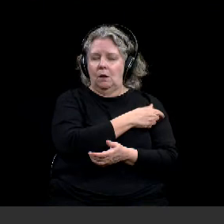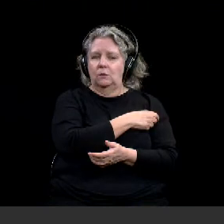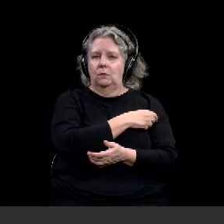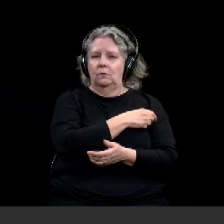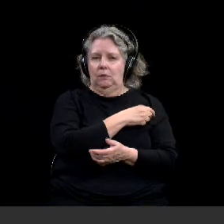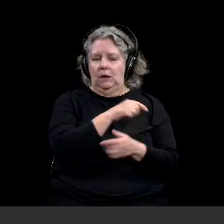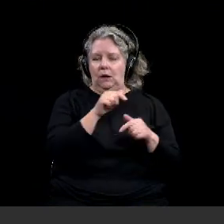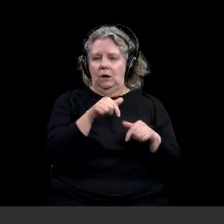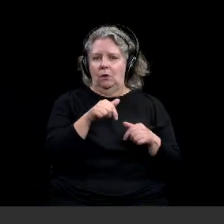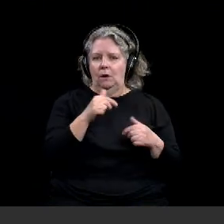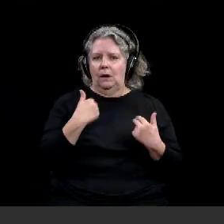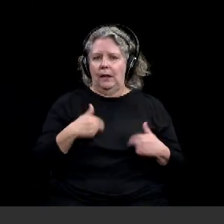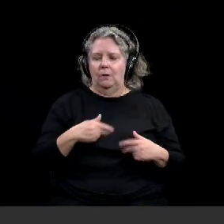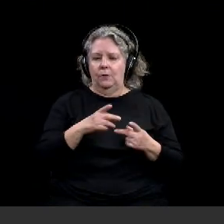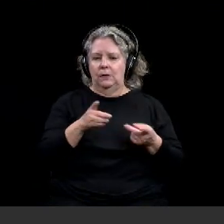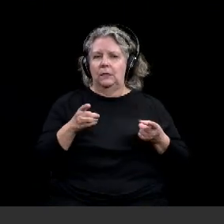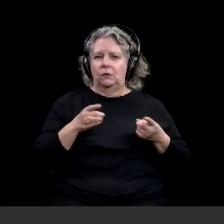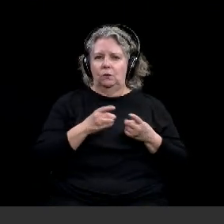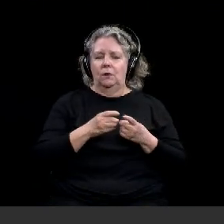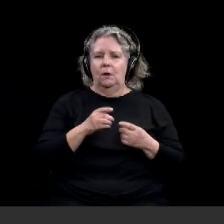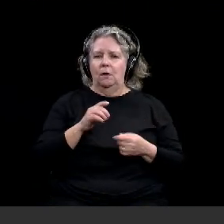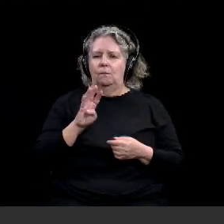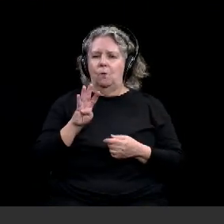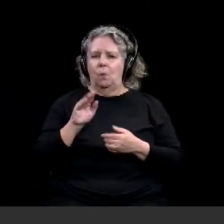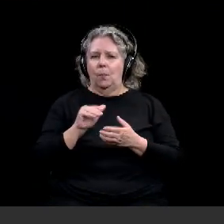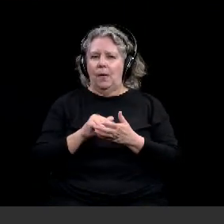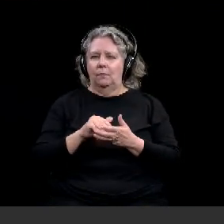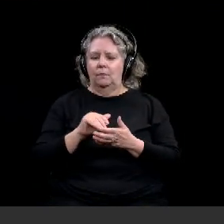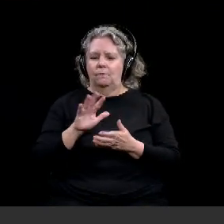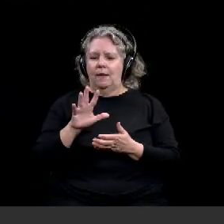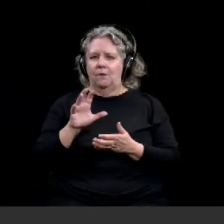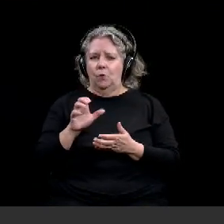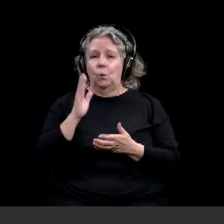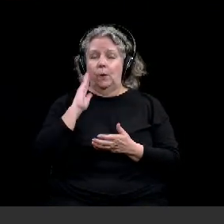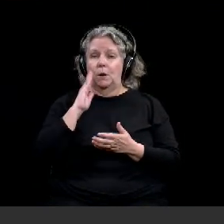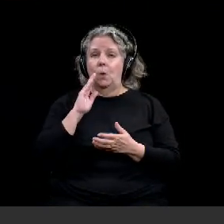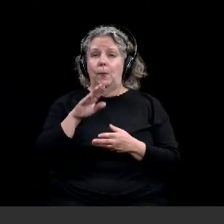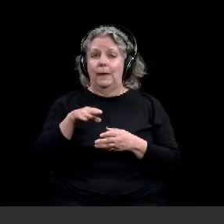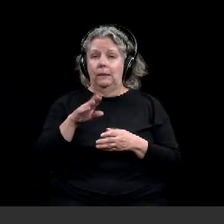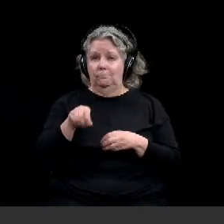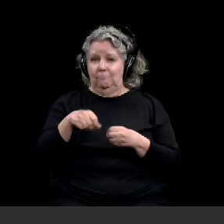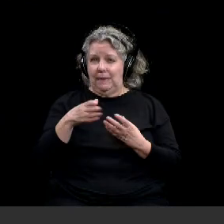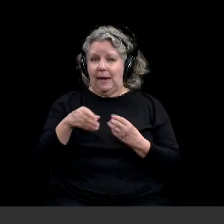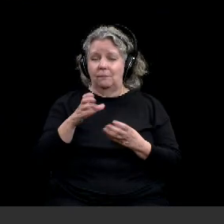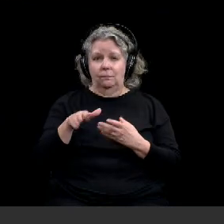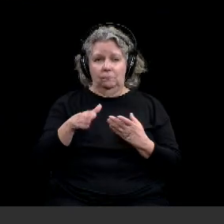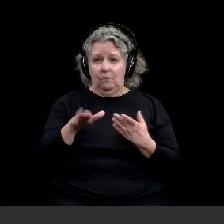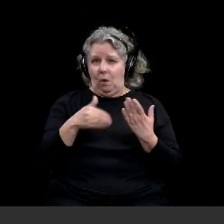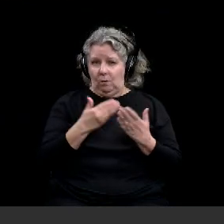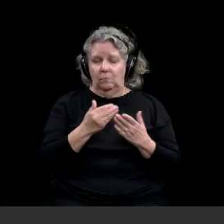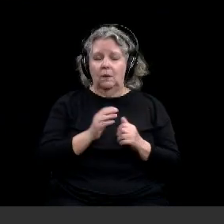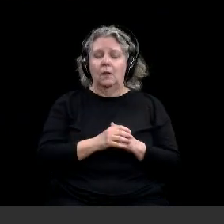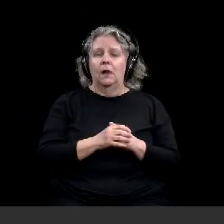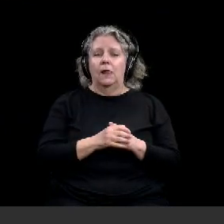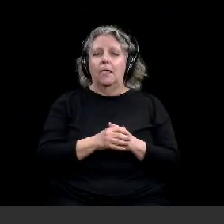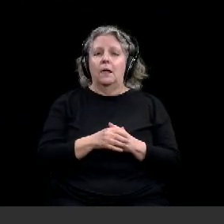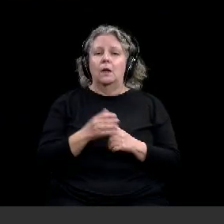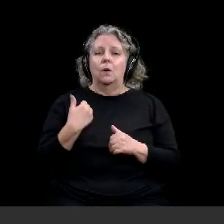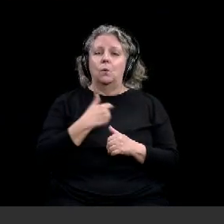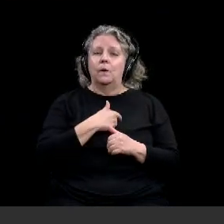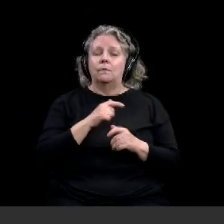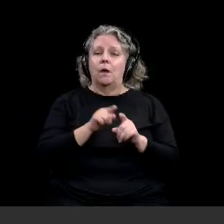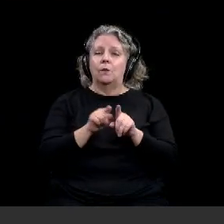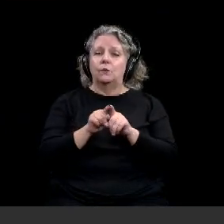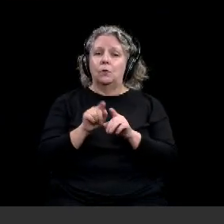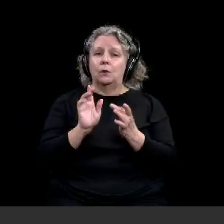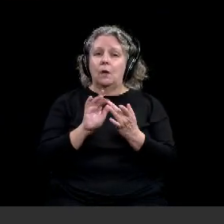4,500. We know they've given all of those out. And of course, we have reached out to DSHS about this and said that, you